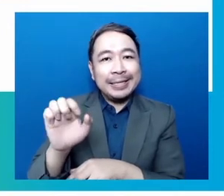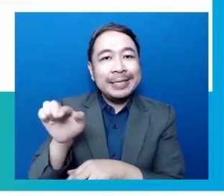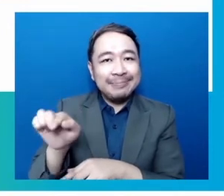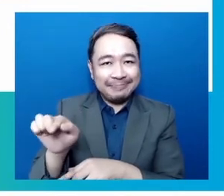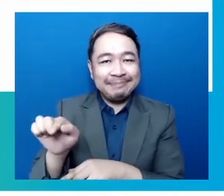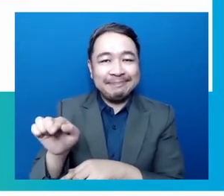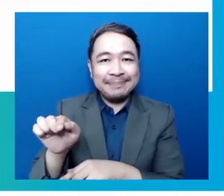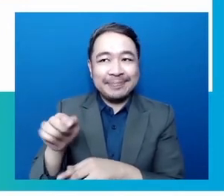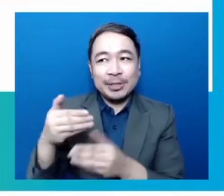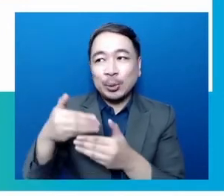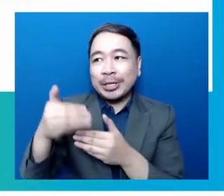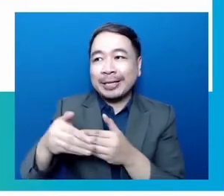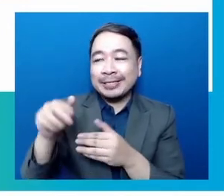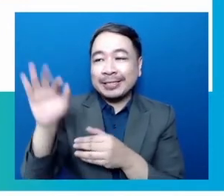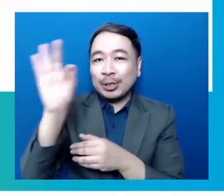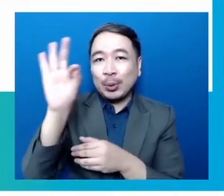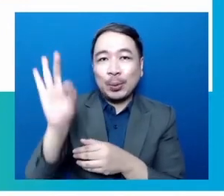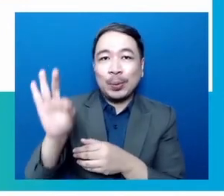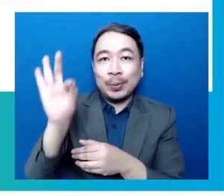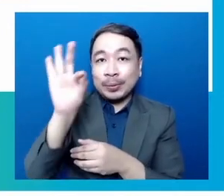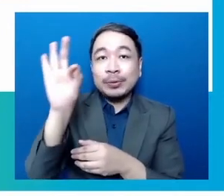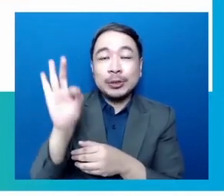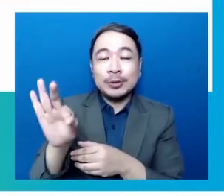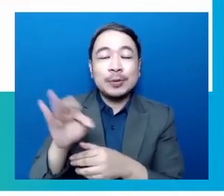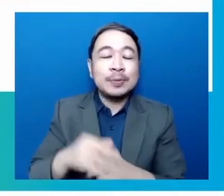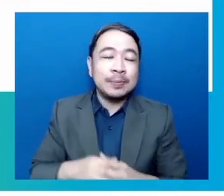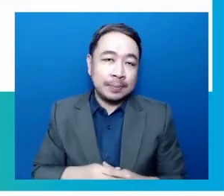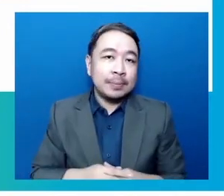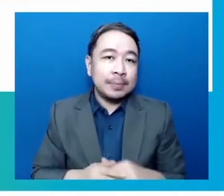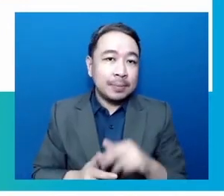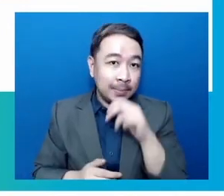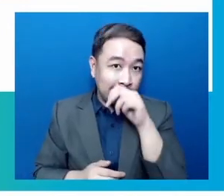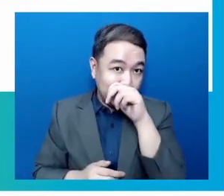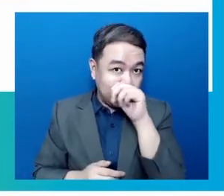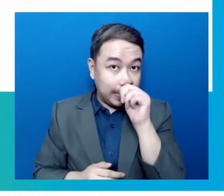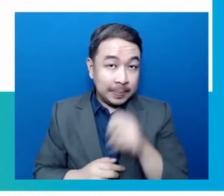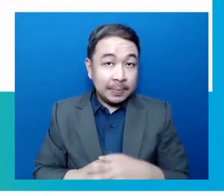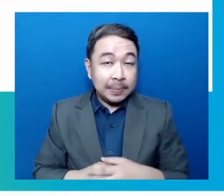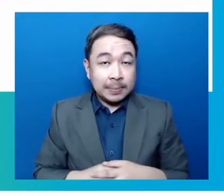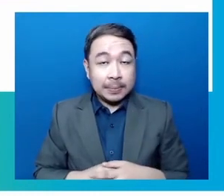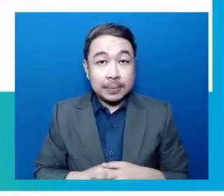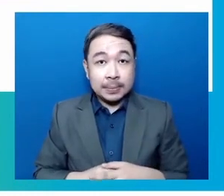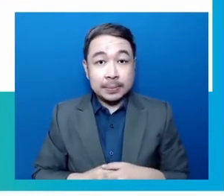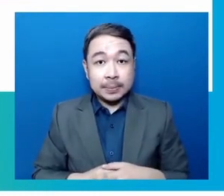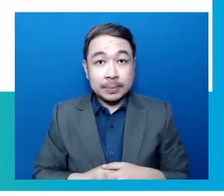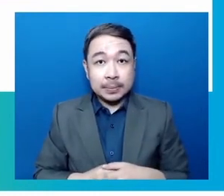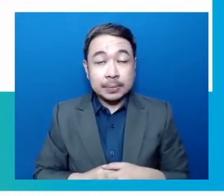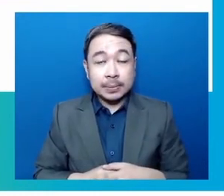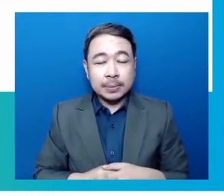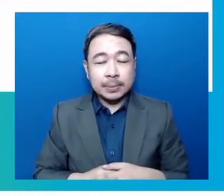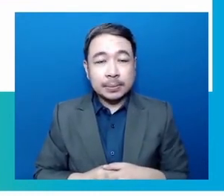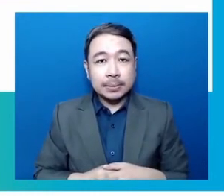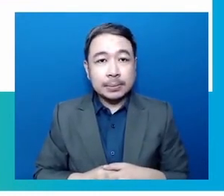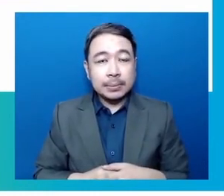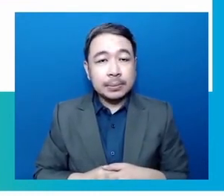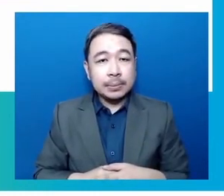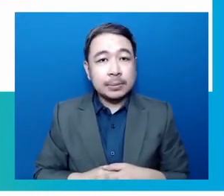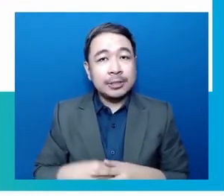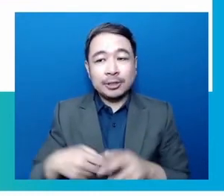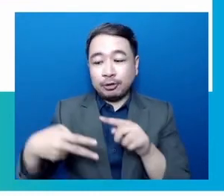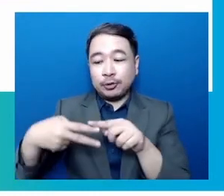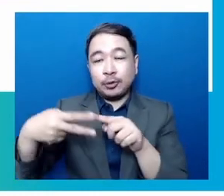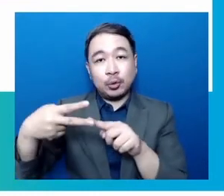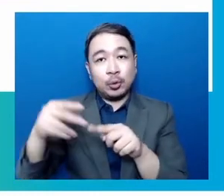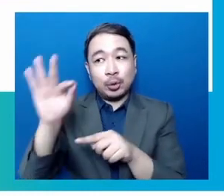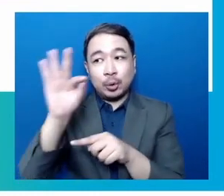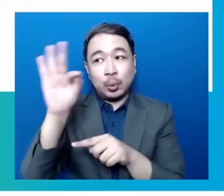set of questions. The two that are at the top of the list, I'm going to combine them